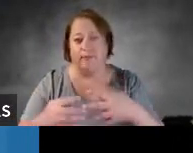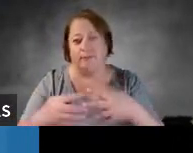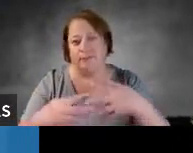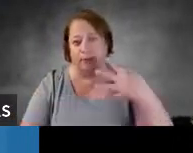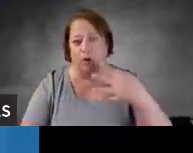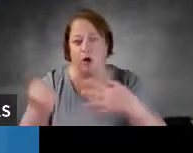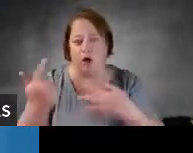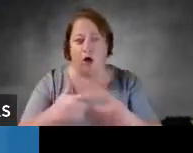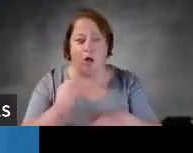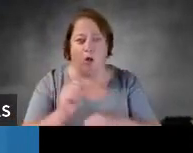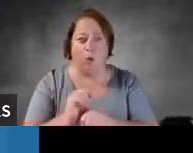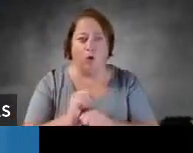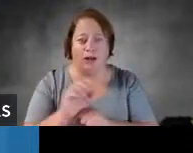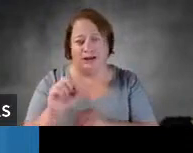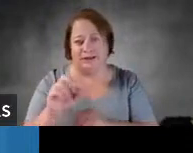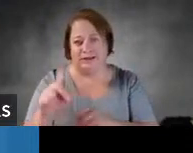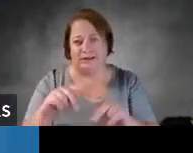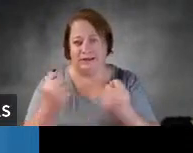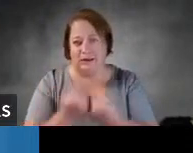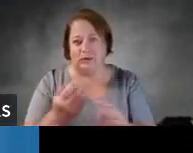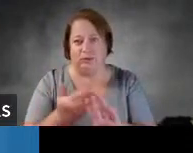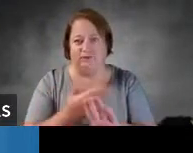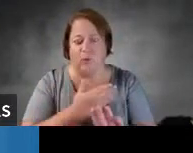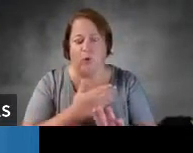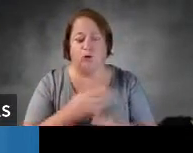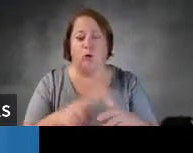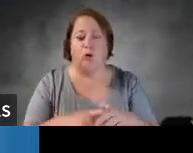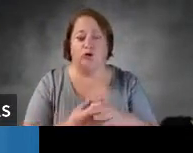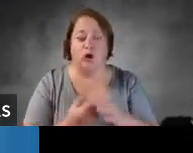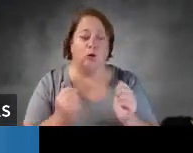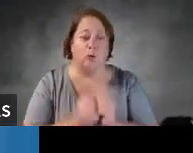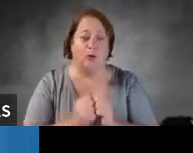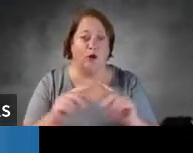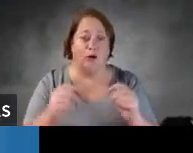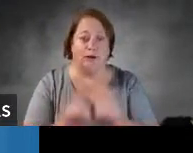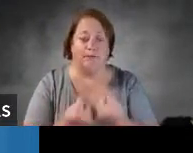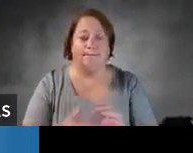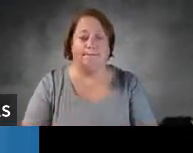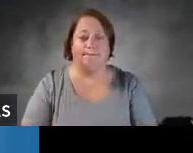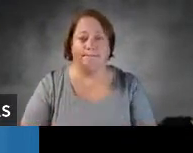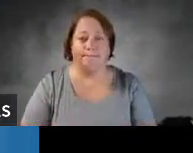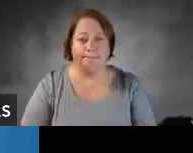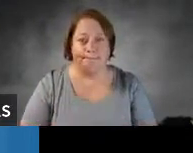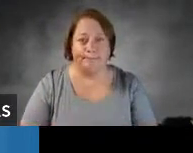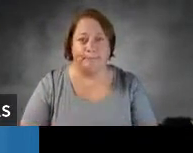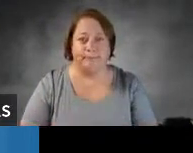SSD teams before. So we'll start this off with our team.